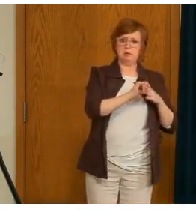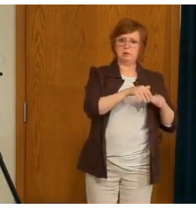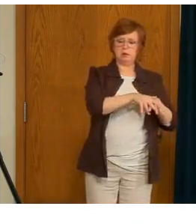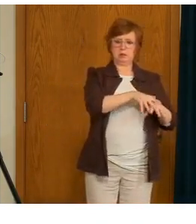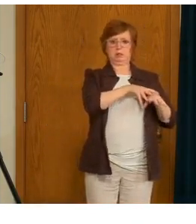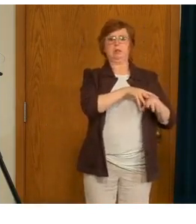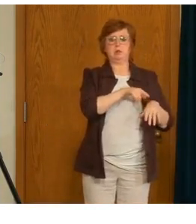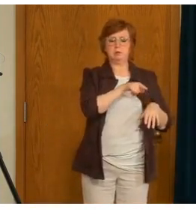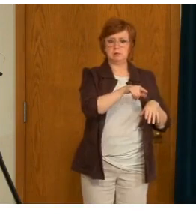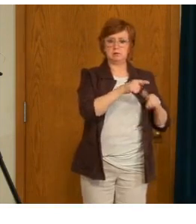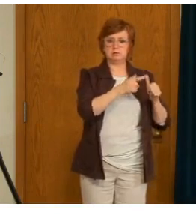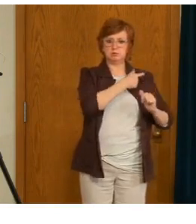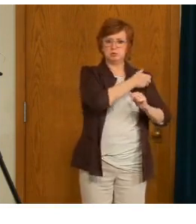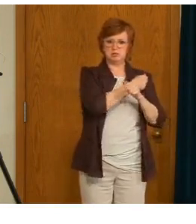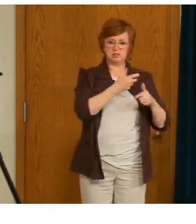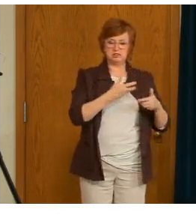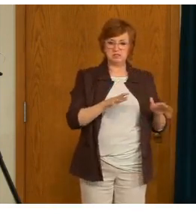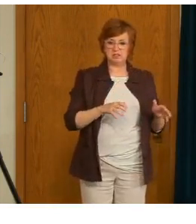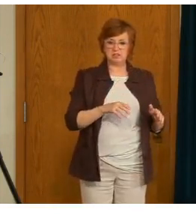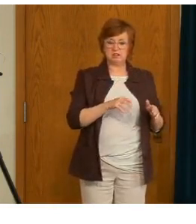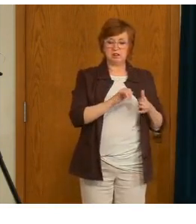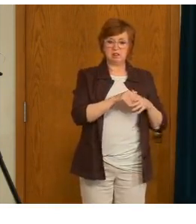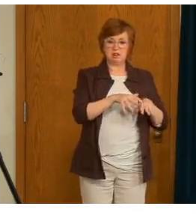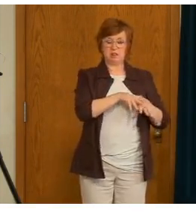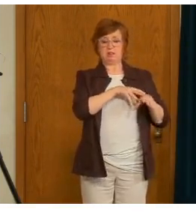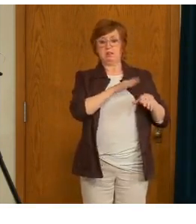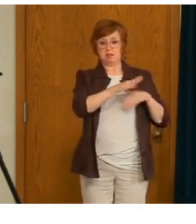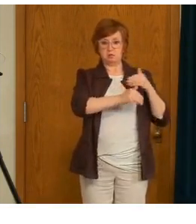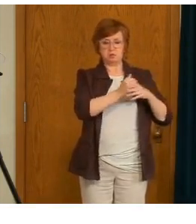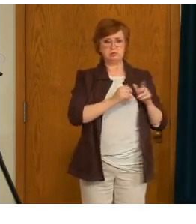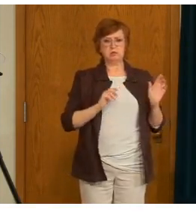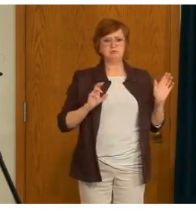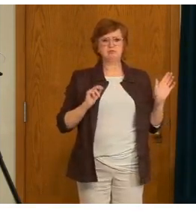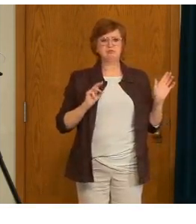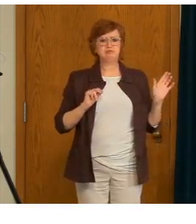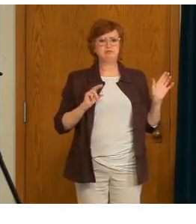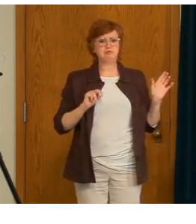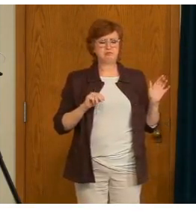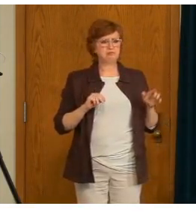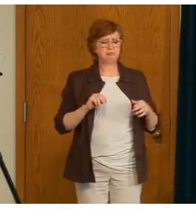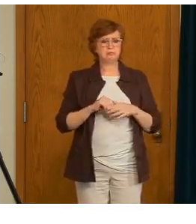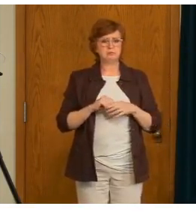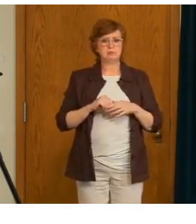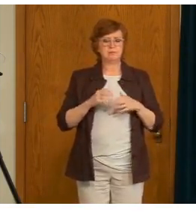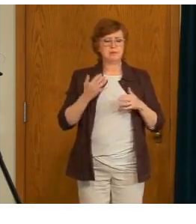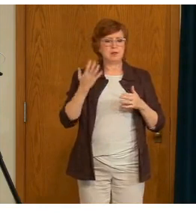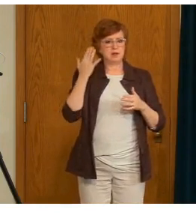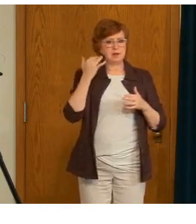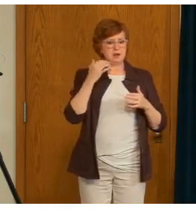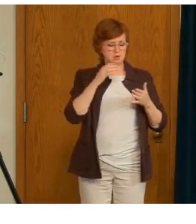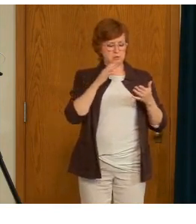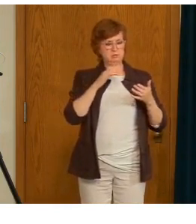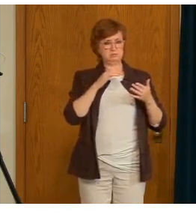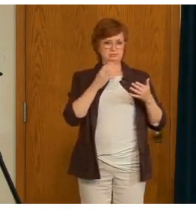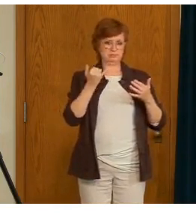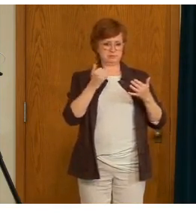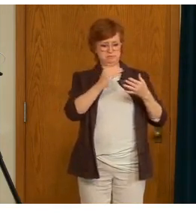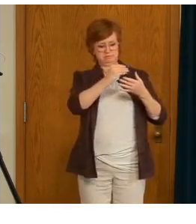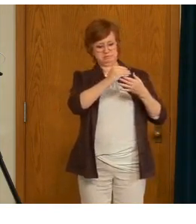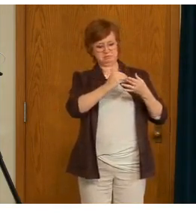we're going to be in that range right around the middle of the month where we're getting into the younger age group, but we don't want to lose